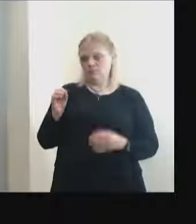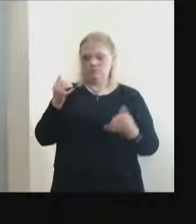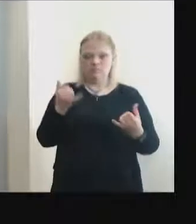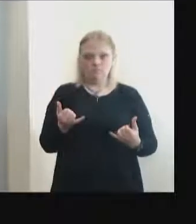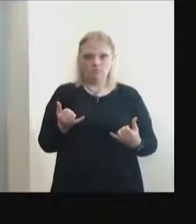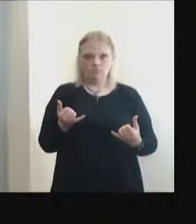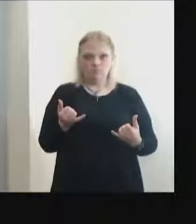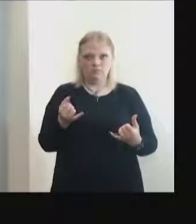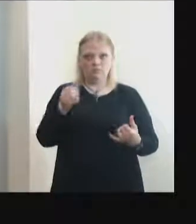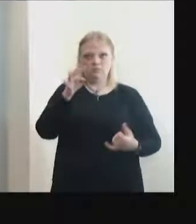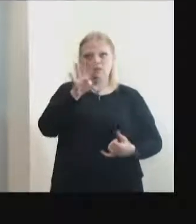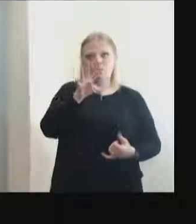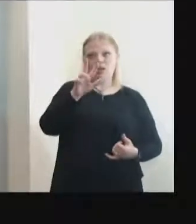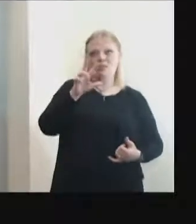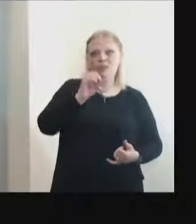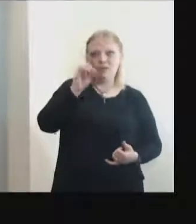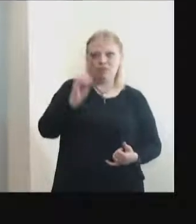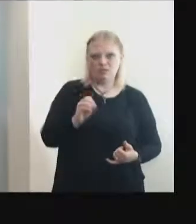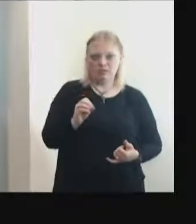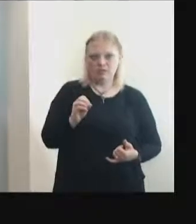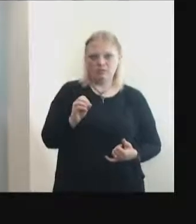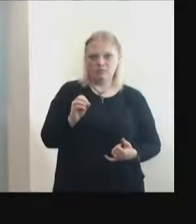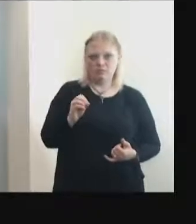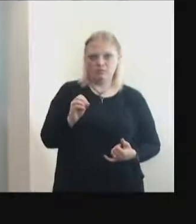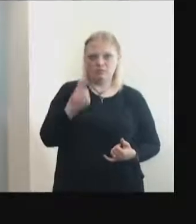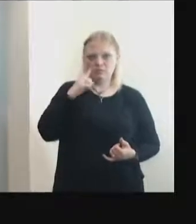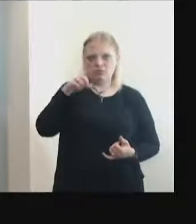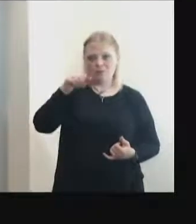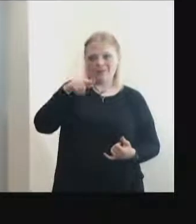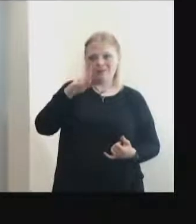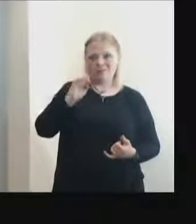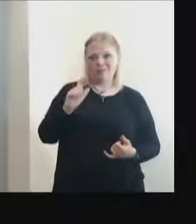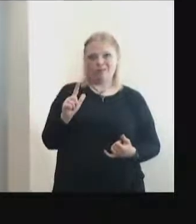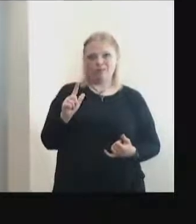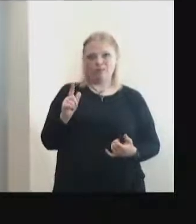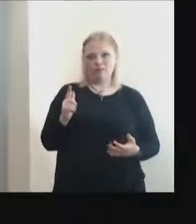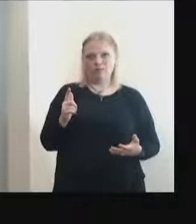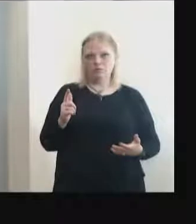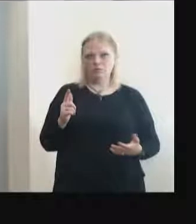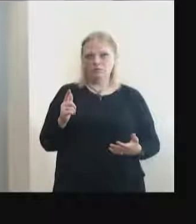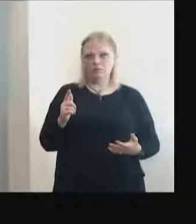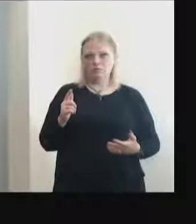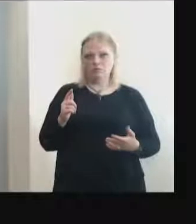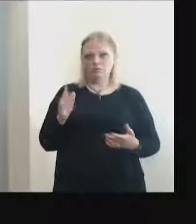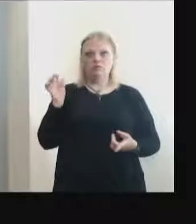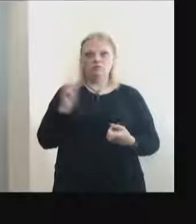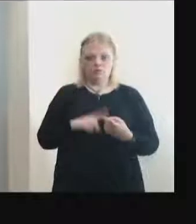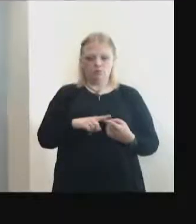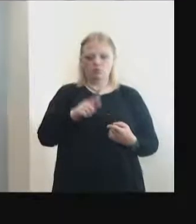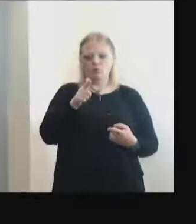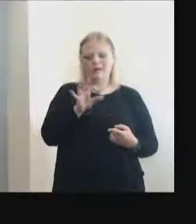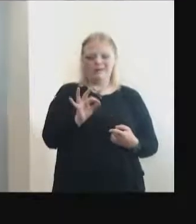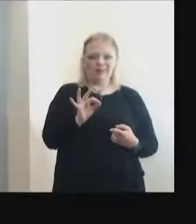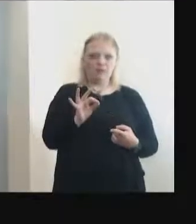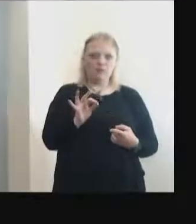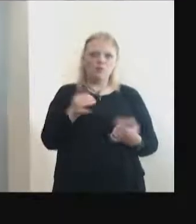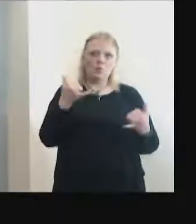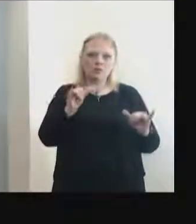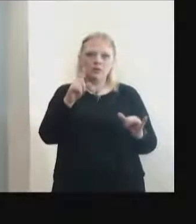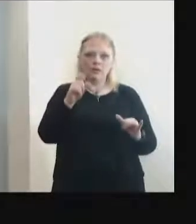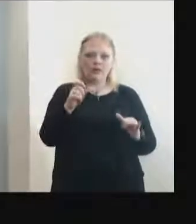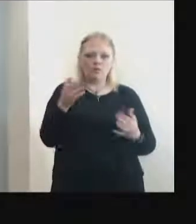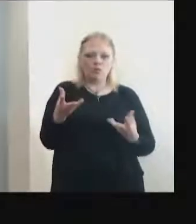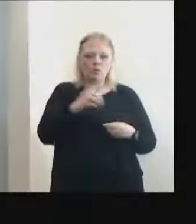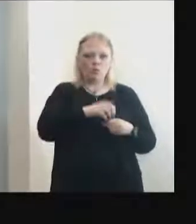It was 43% for the month of April. And that's through the 29th, so there's one more day that we still have to get